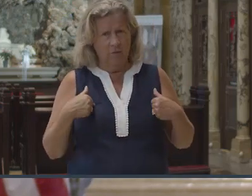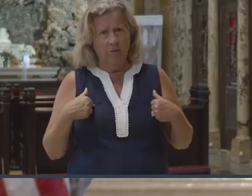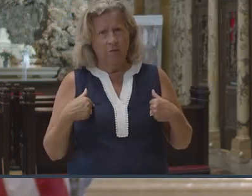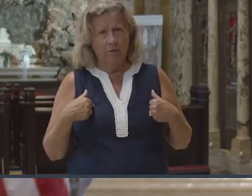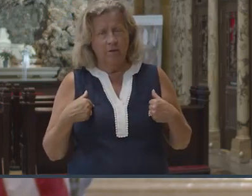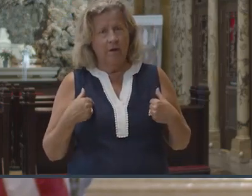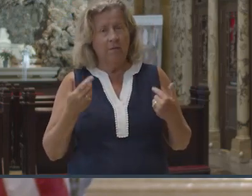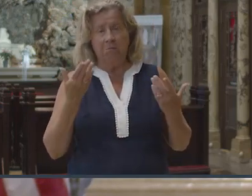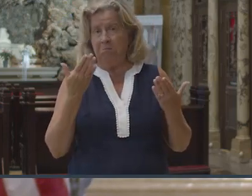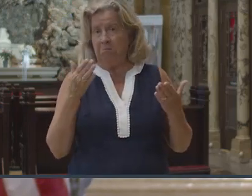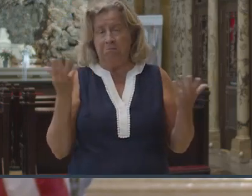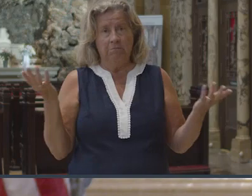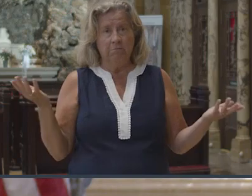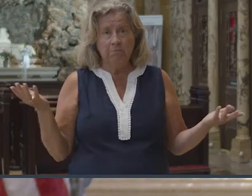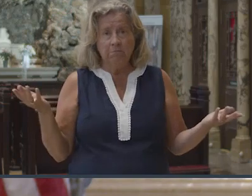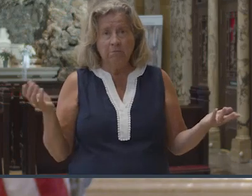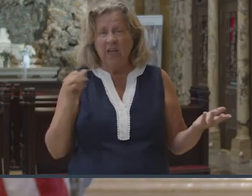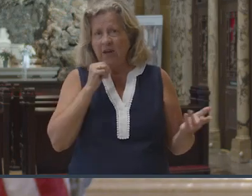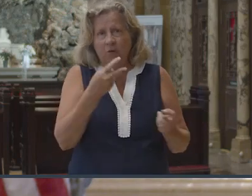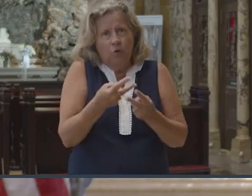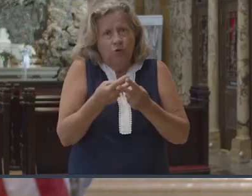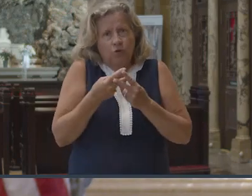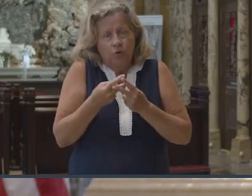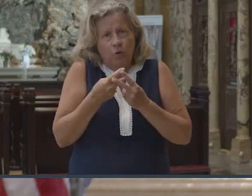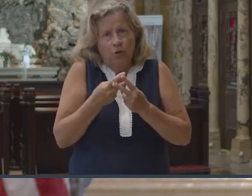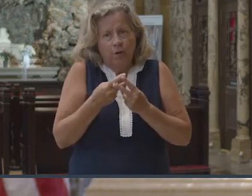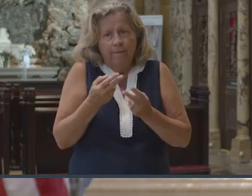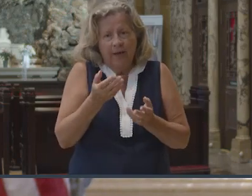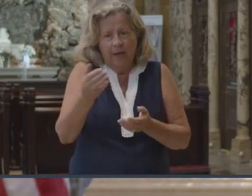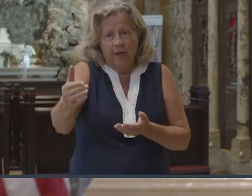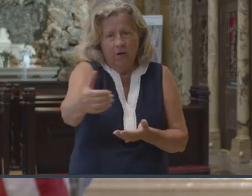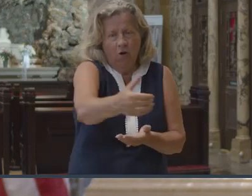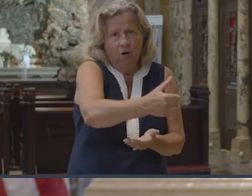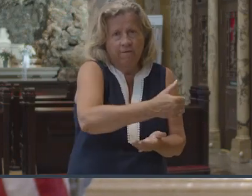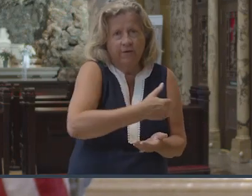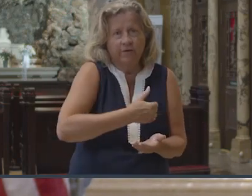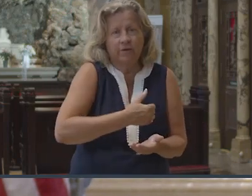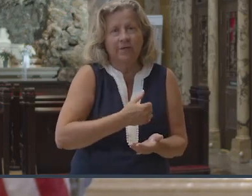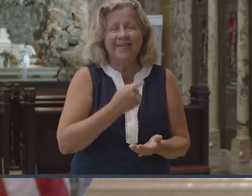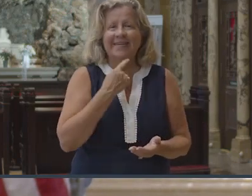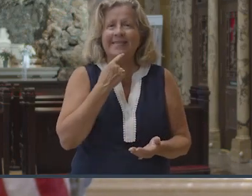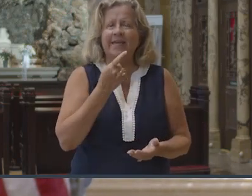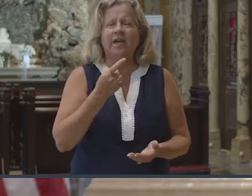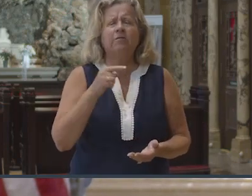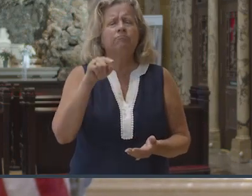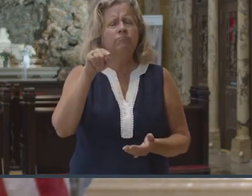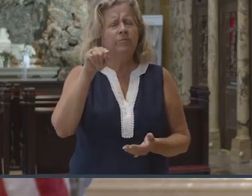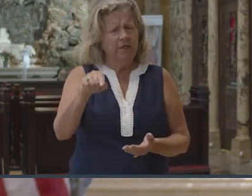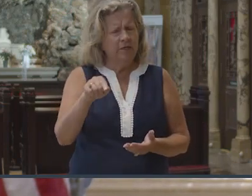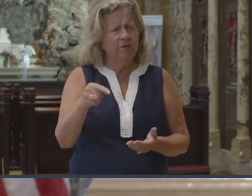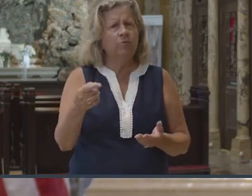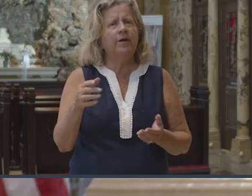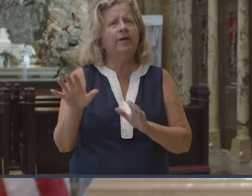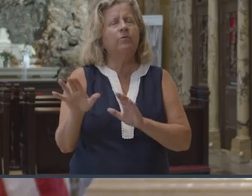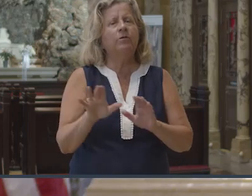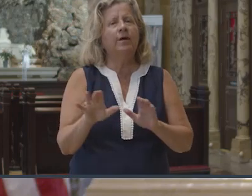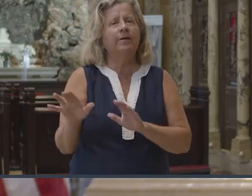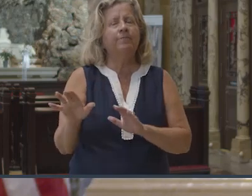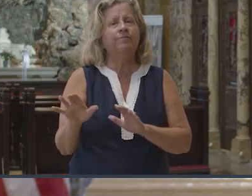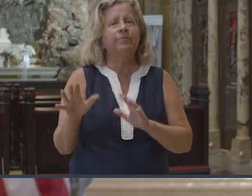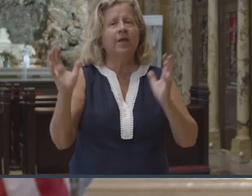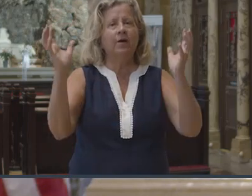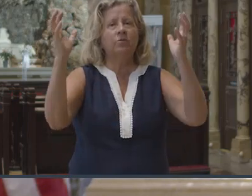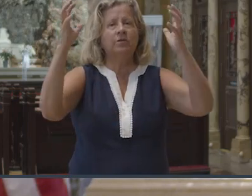not have space to store my harvest." And he said, "This is what I shall do. I shall tear down